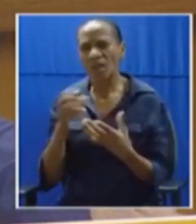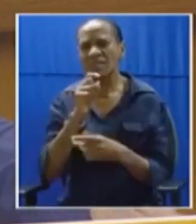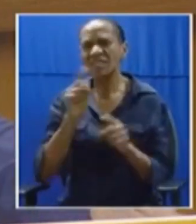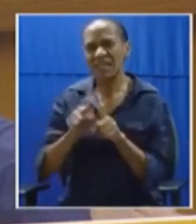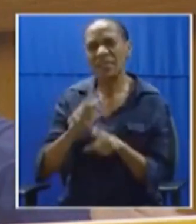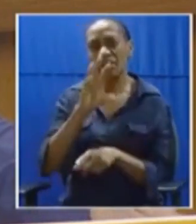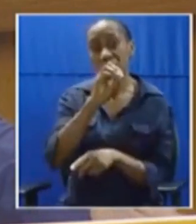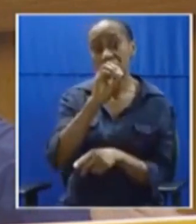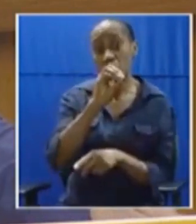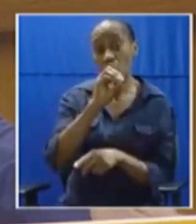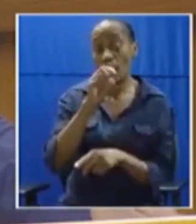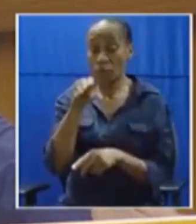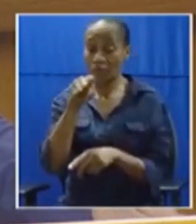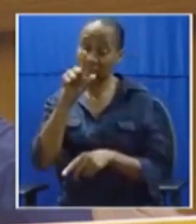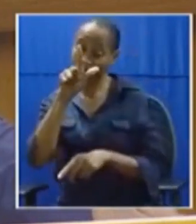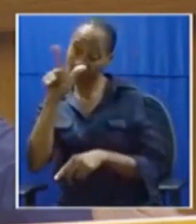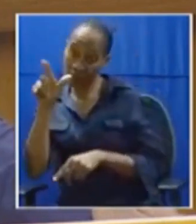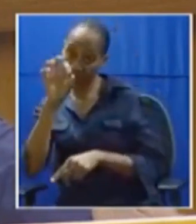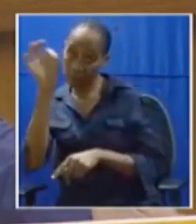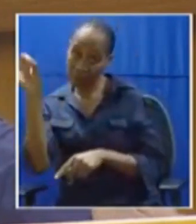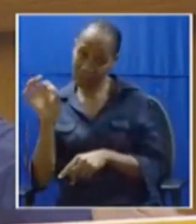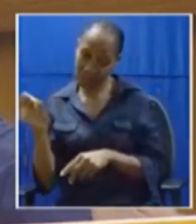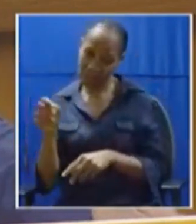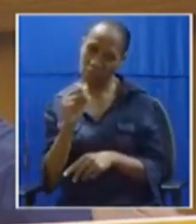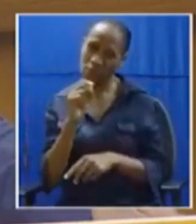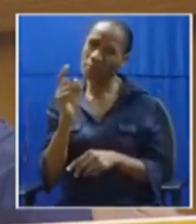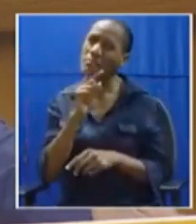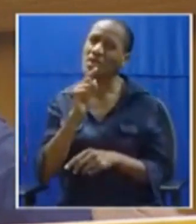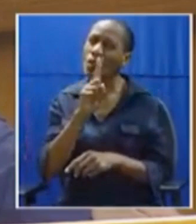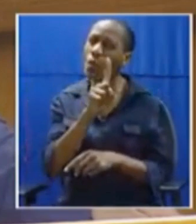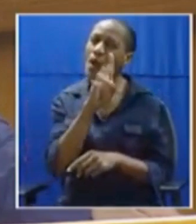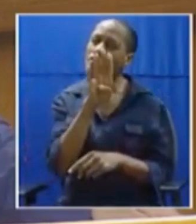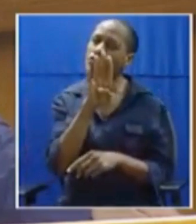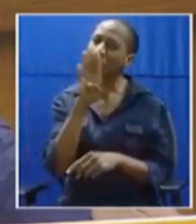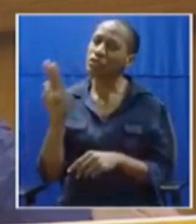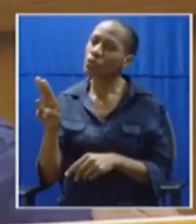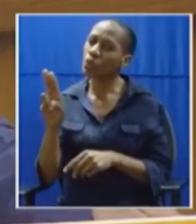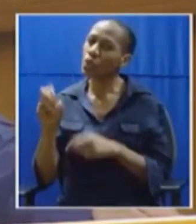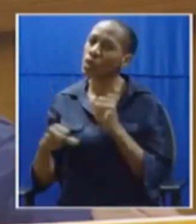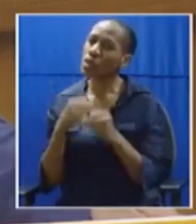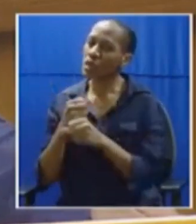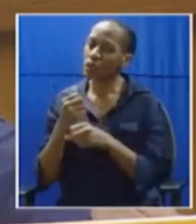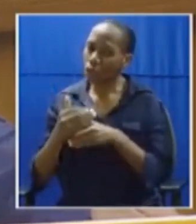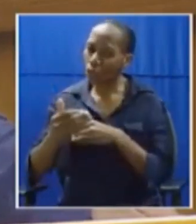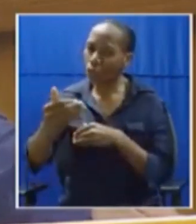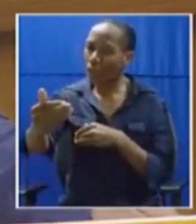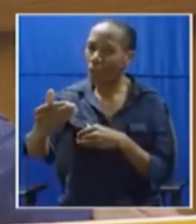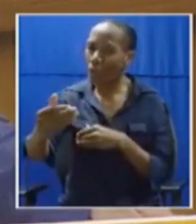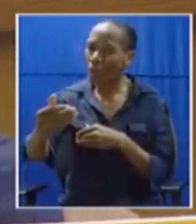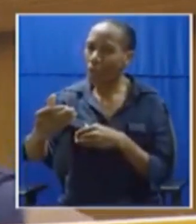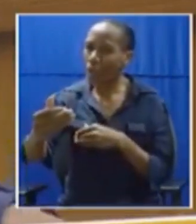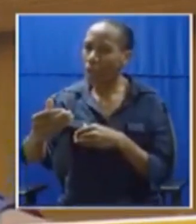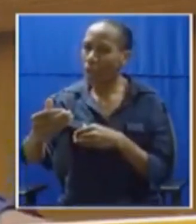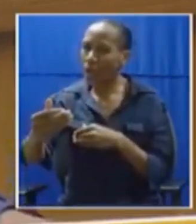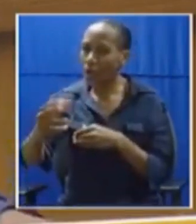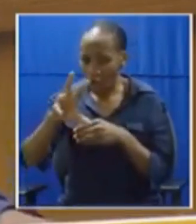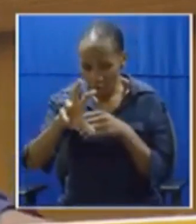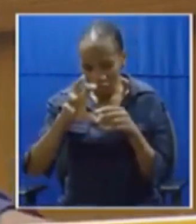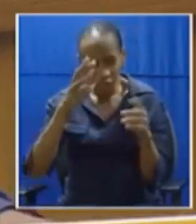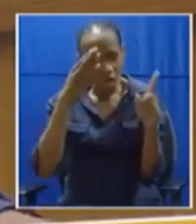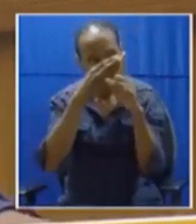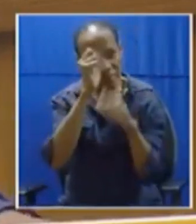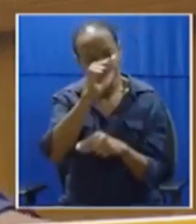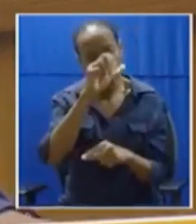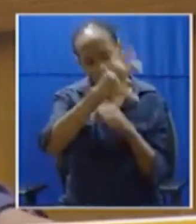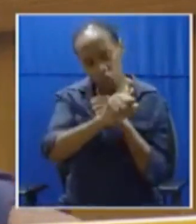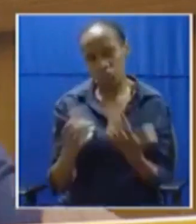0.7% of what was promised, and it would take you at this rate 142 years to reach your 3-year target. You promised that the Minister of Higher